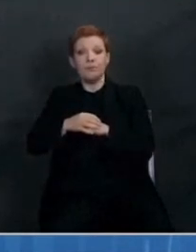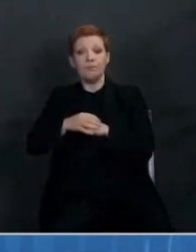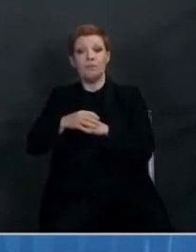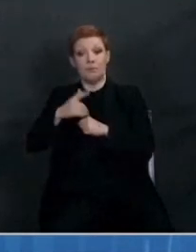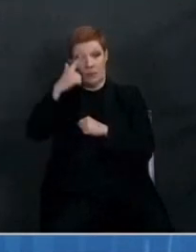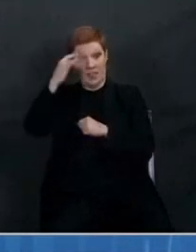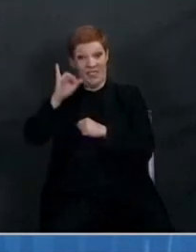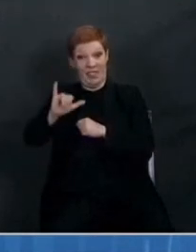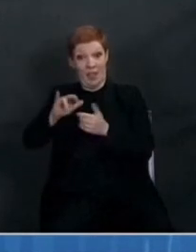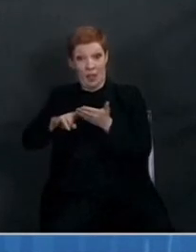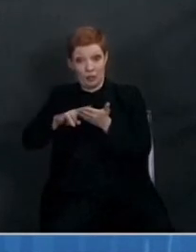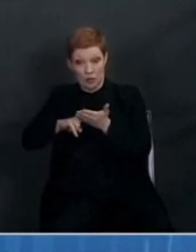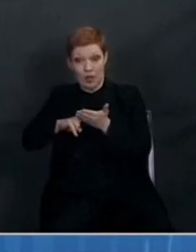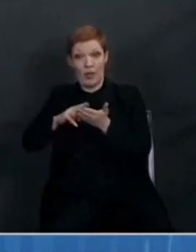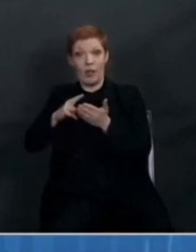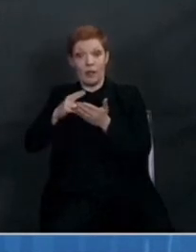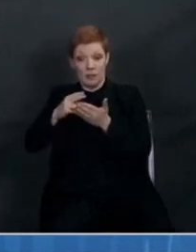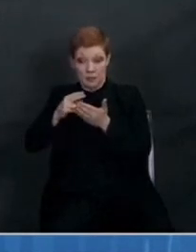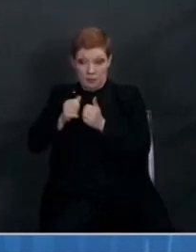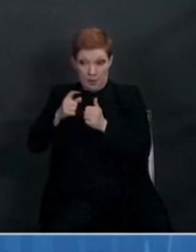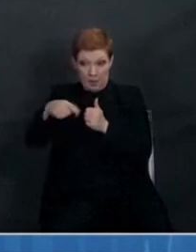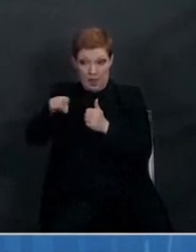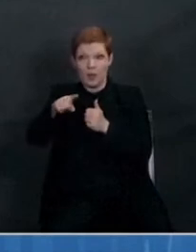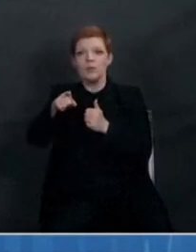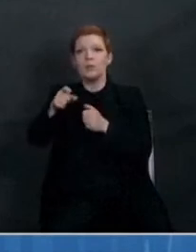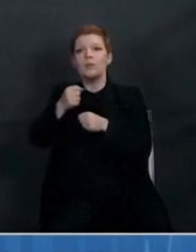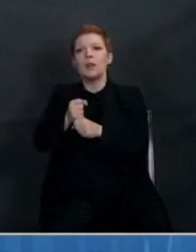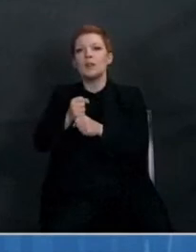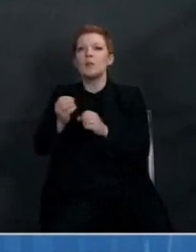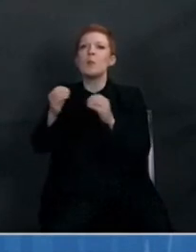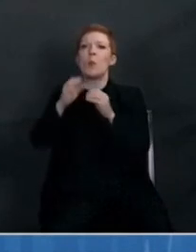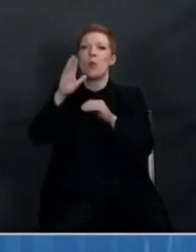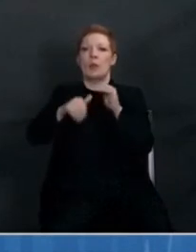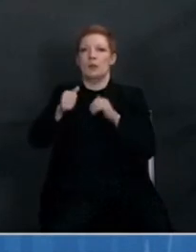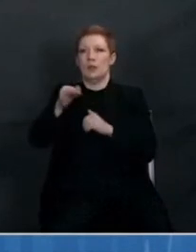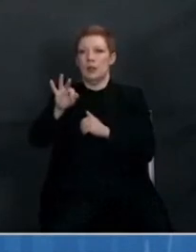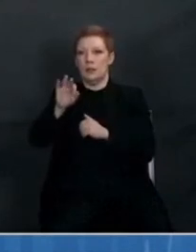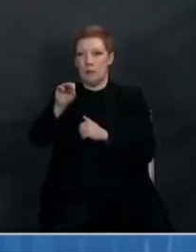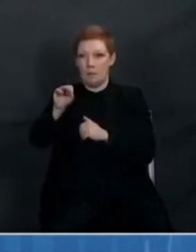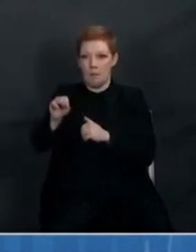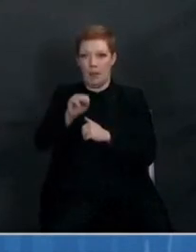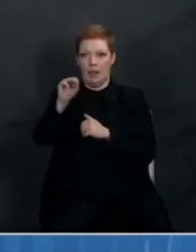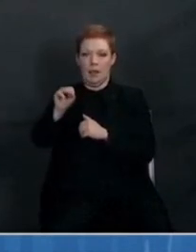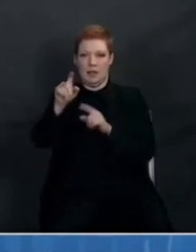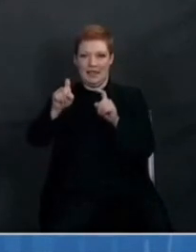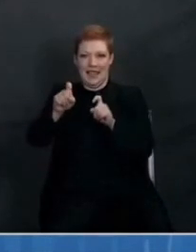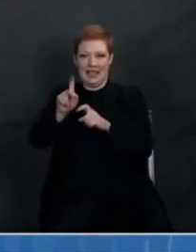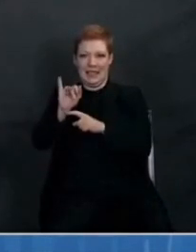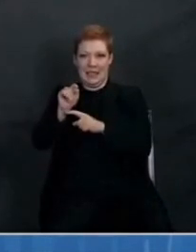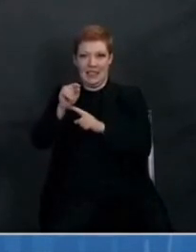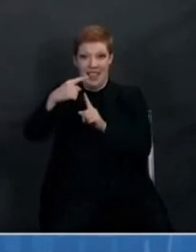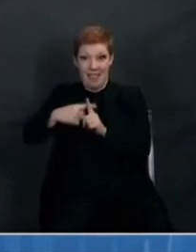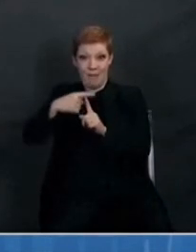their production to manufacture more than 19 million test kits per month by the end of this